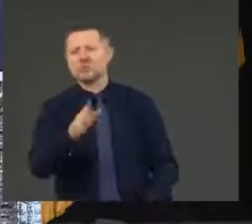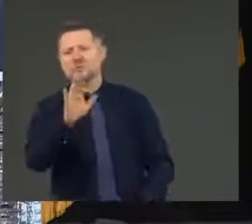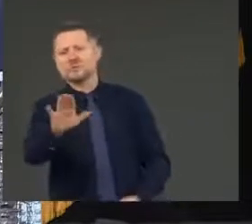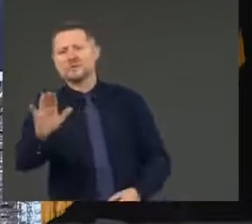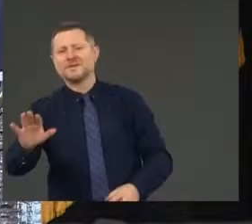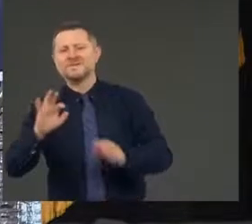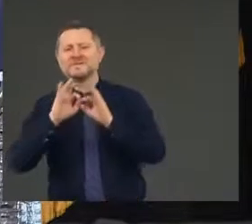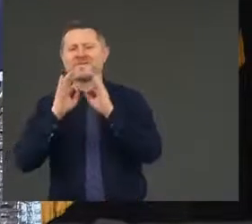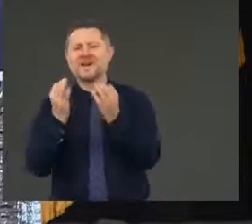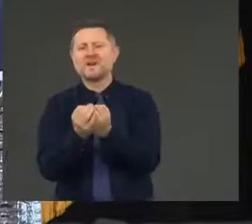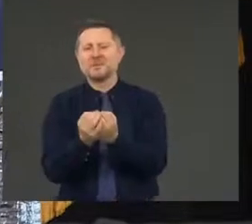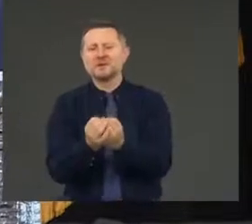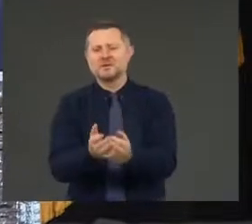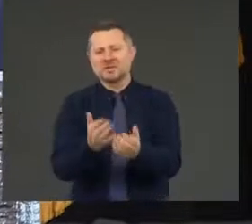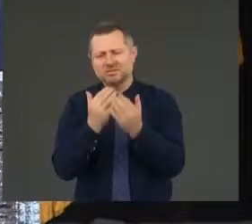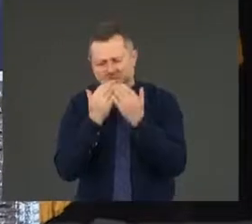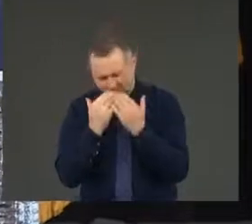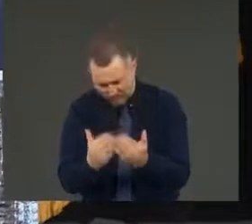we thank you.